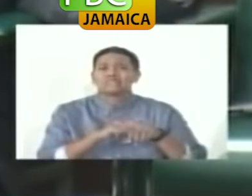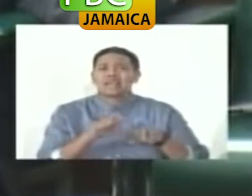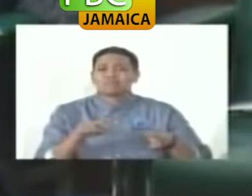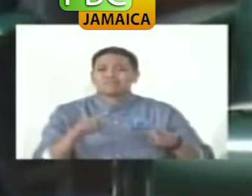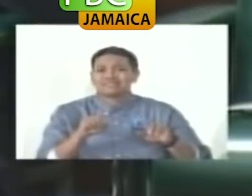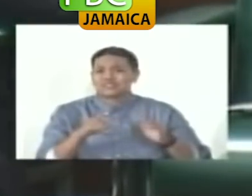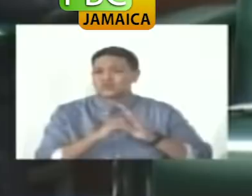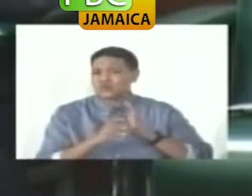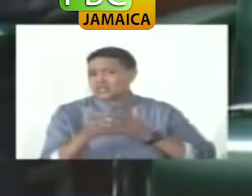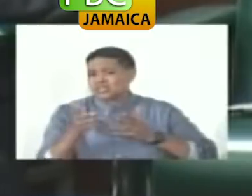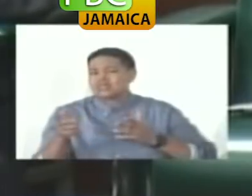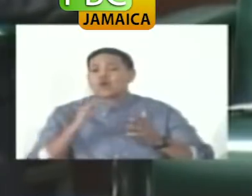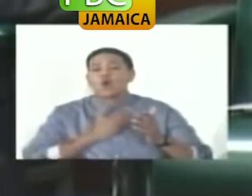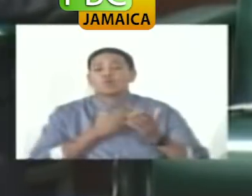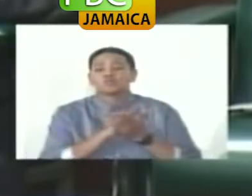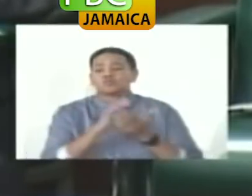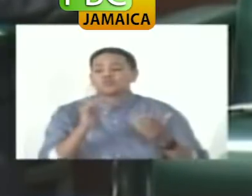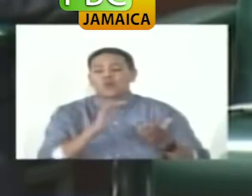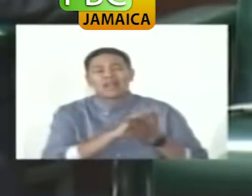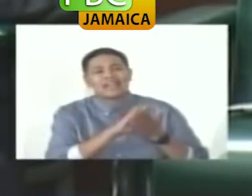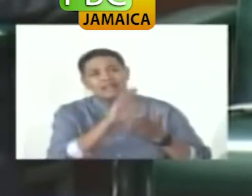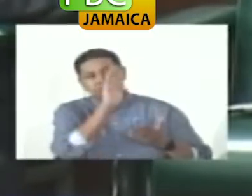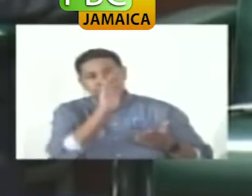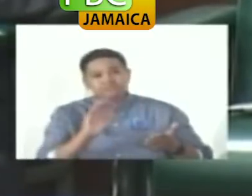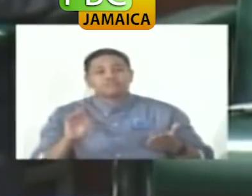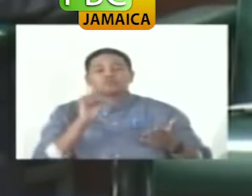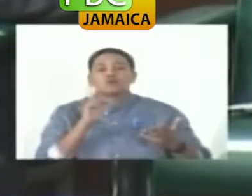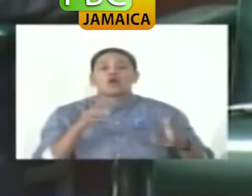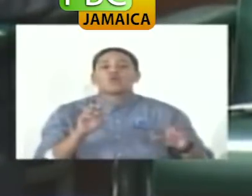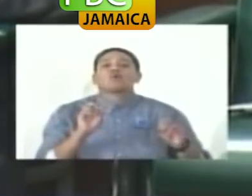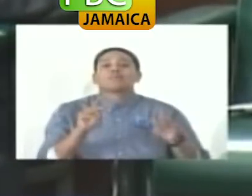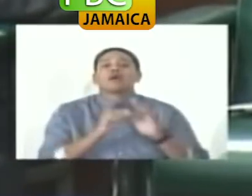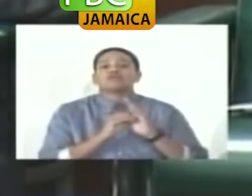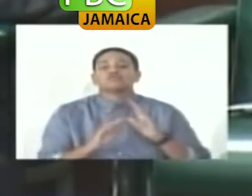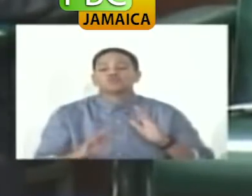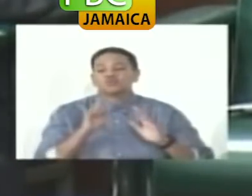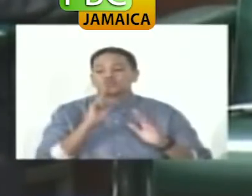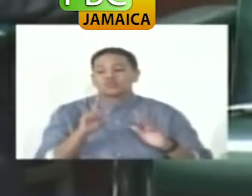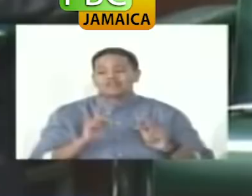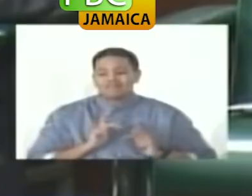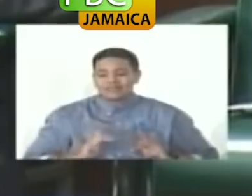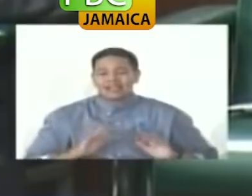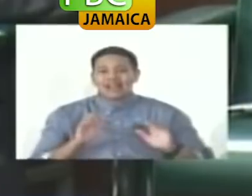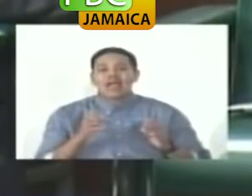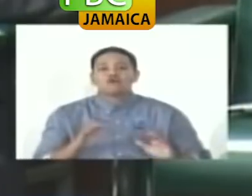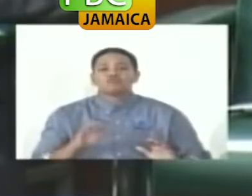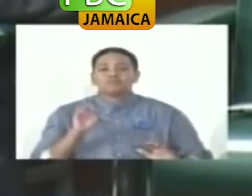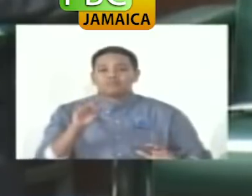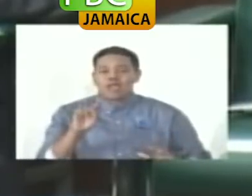cleaned and sanitized to facilitate the return of students to the physical classroom